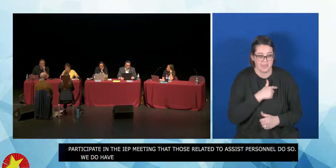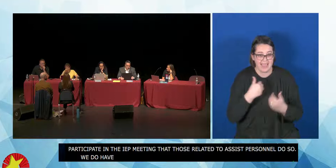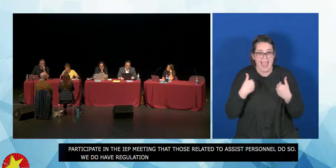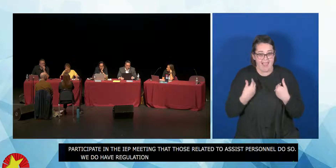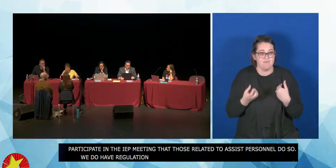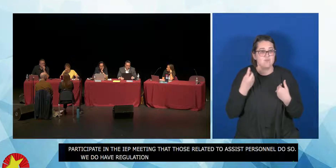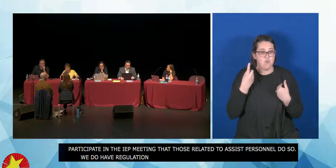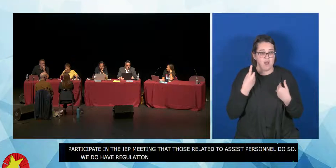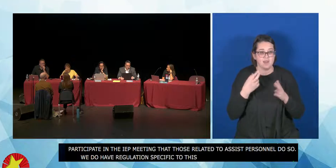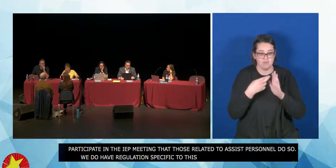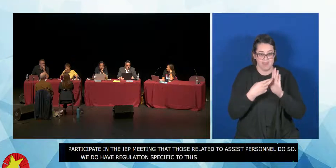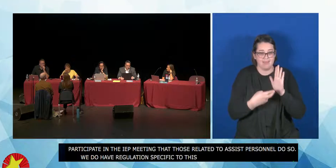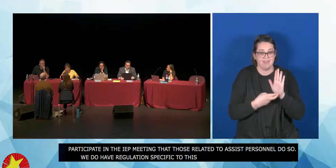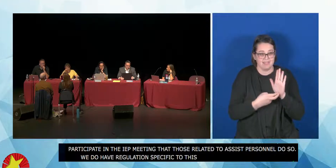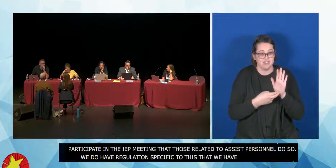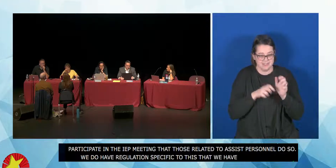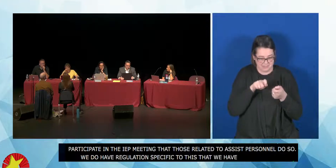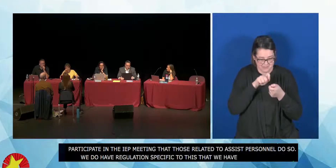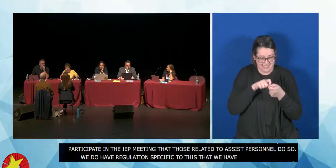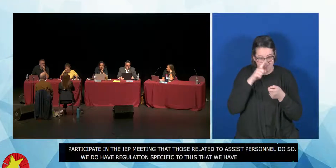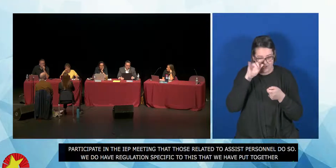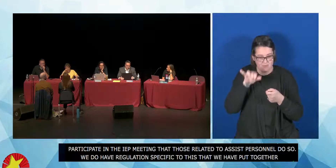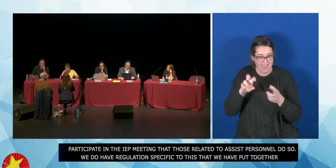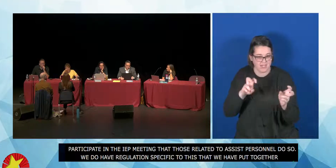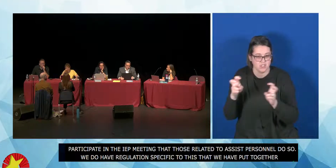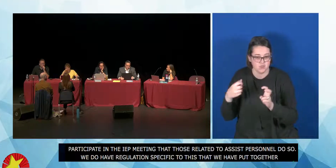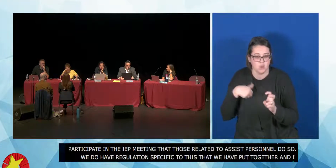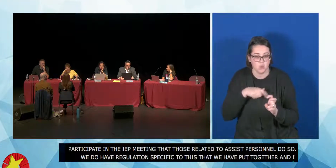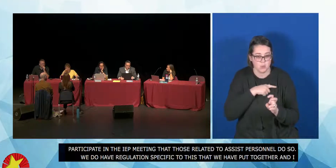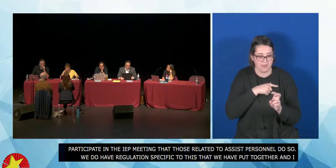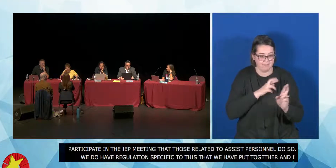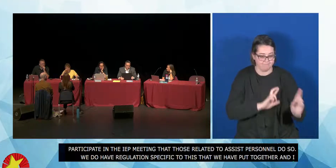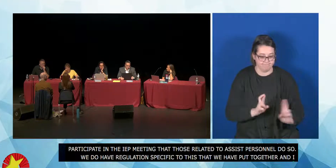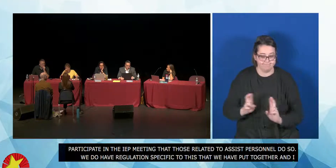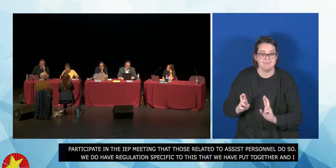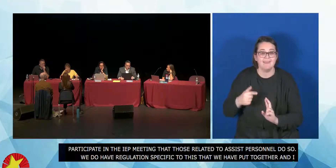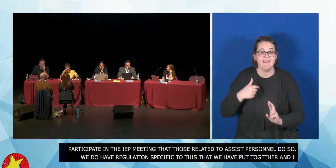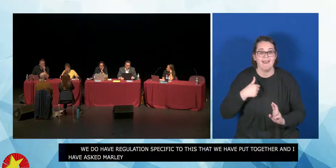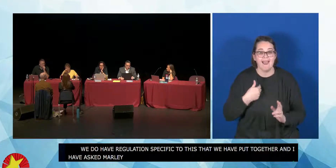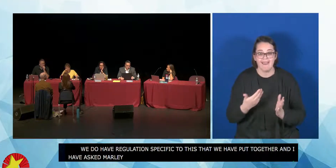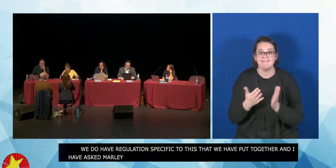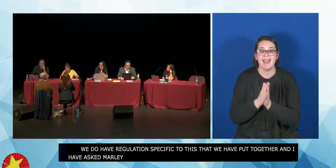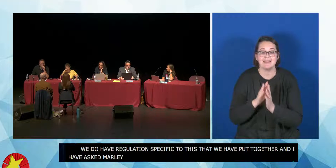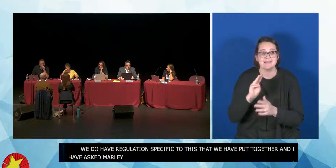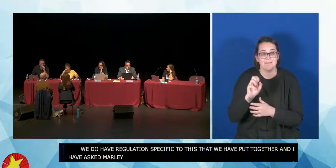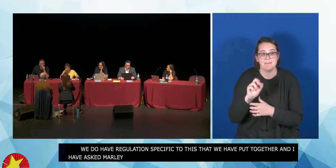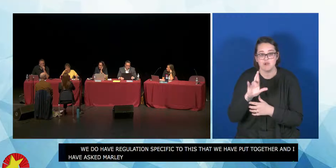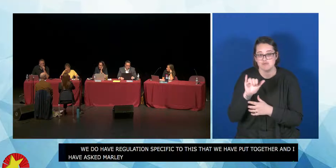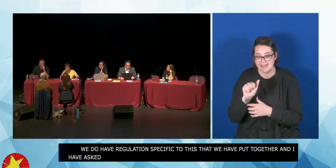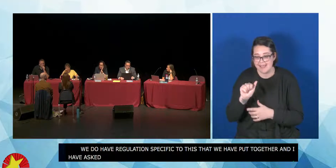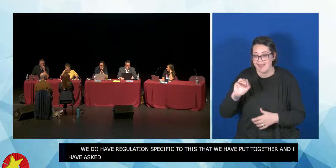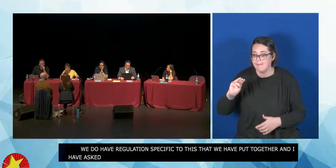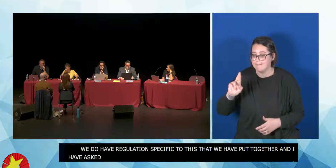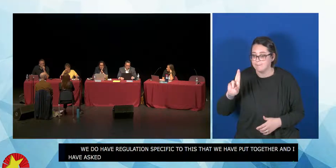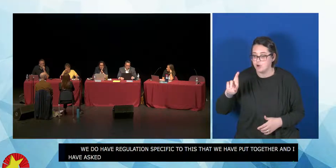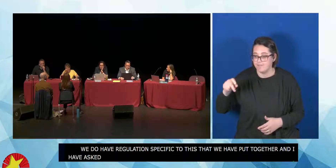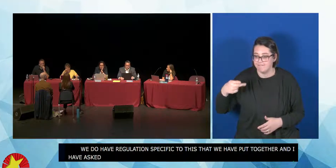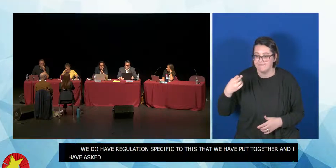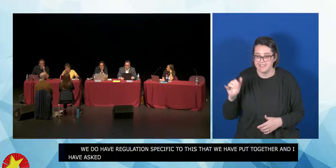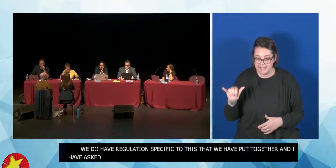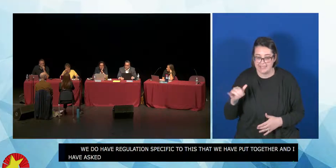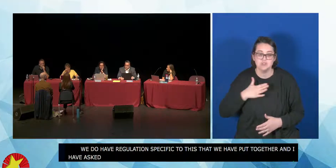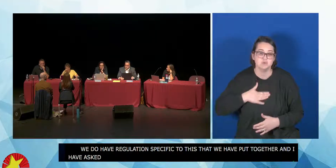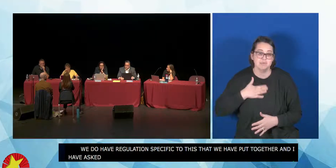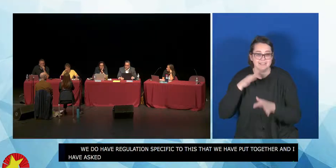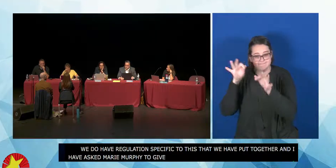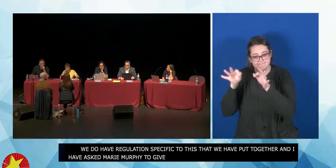put together, and I have asked Maria Murphy to give you a brief overview of what's